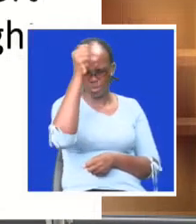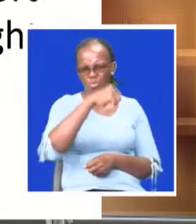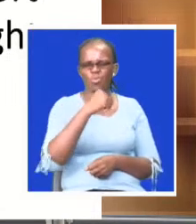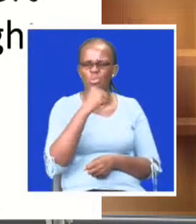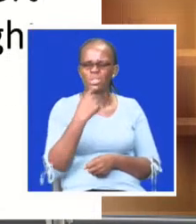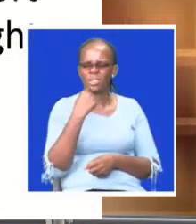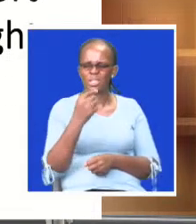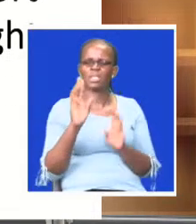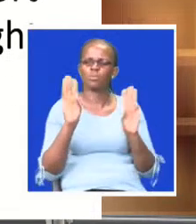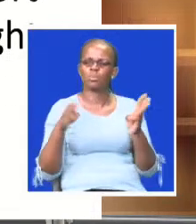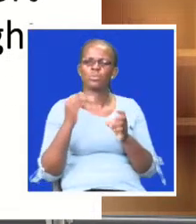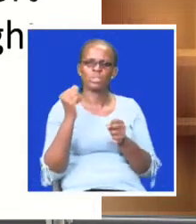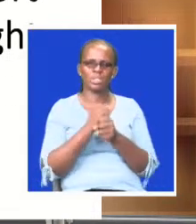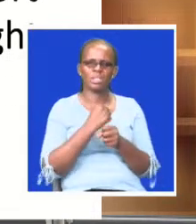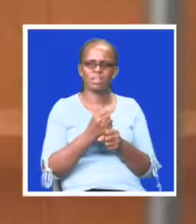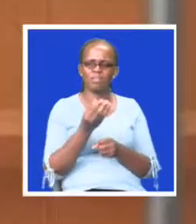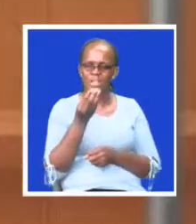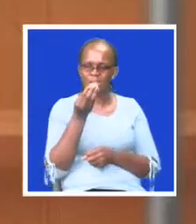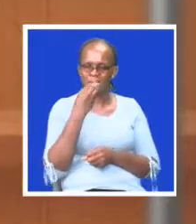Okay, dear Lena,